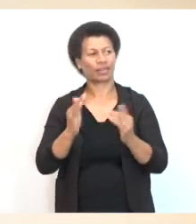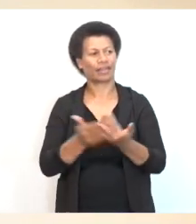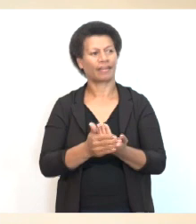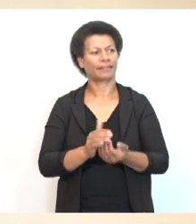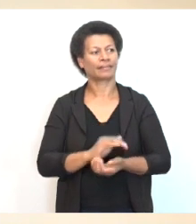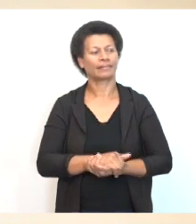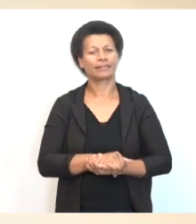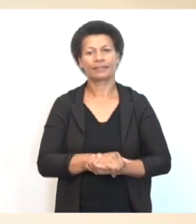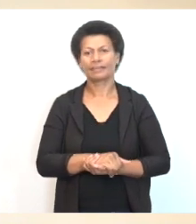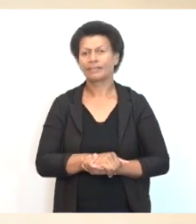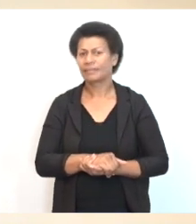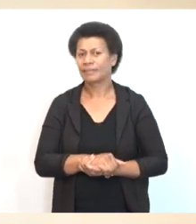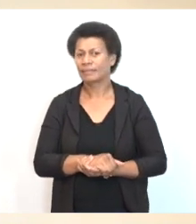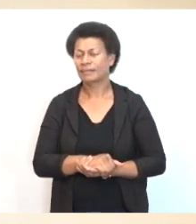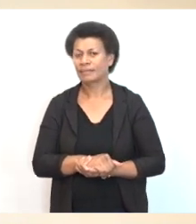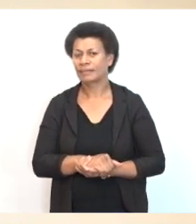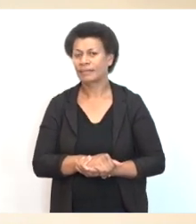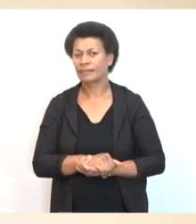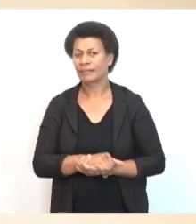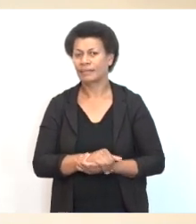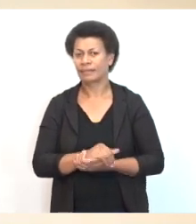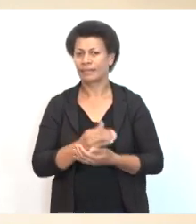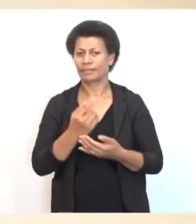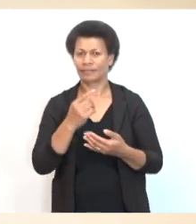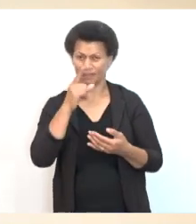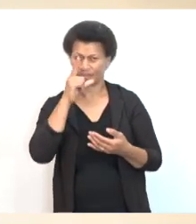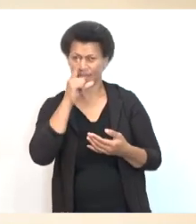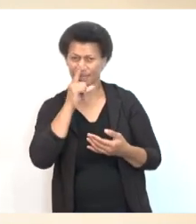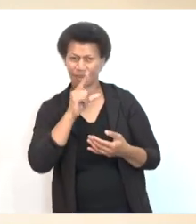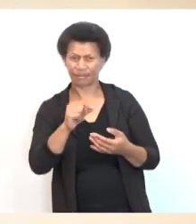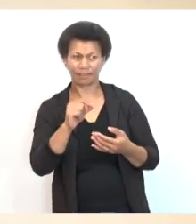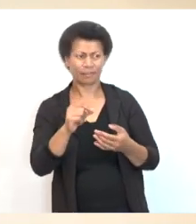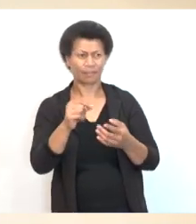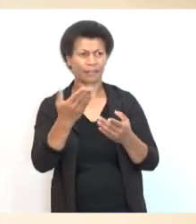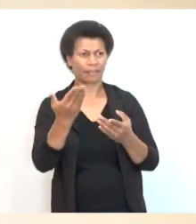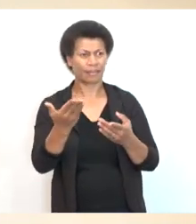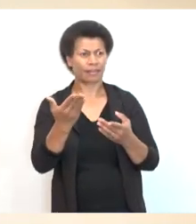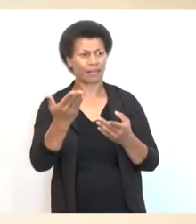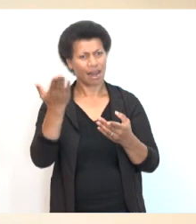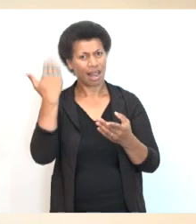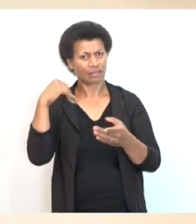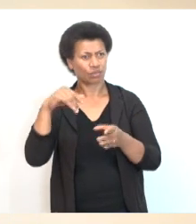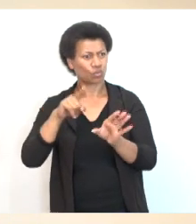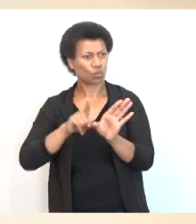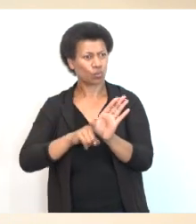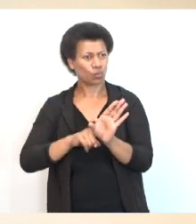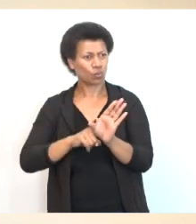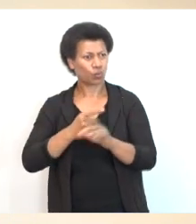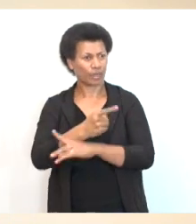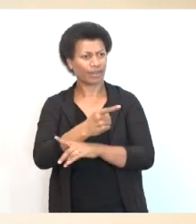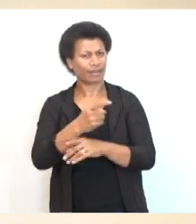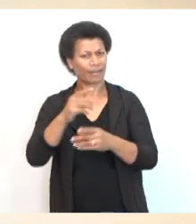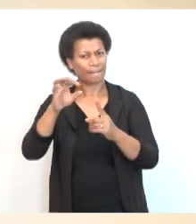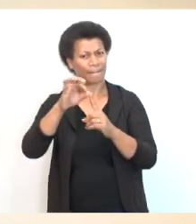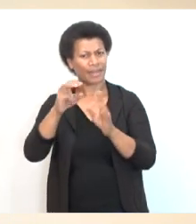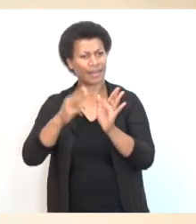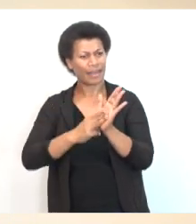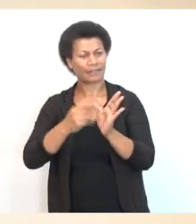are experienced, long-serving in their own fields, and they know the best way forward.